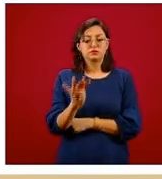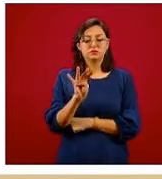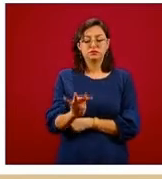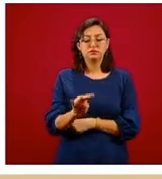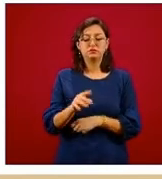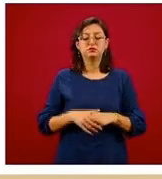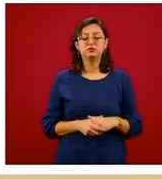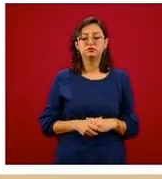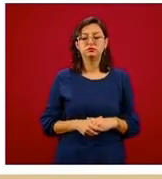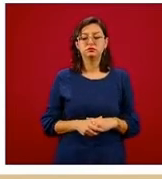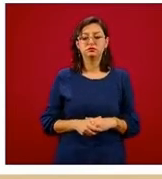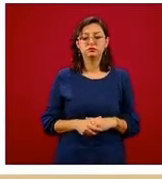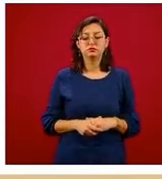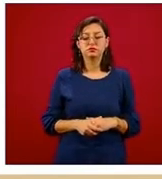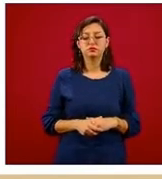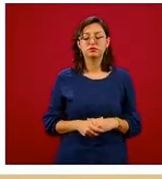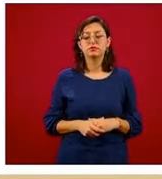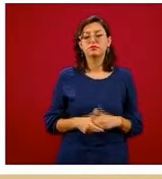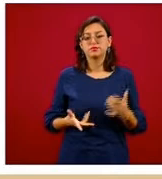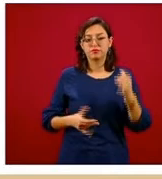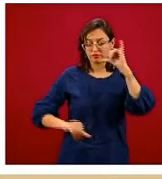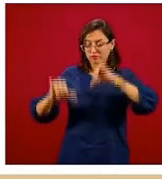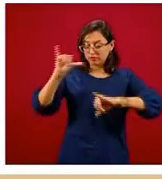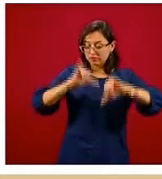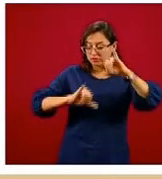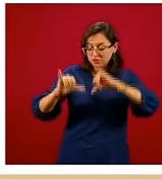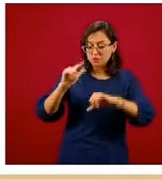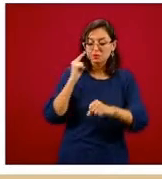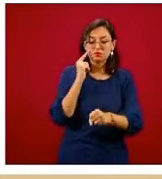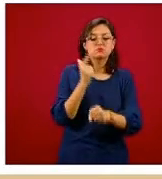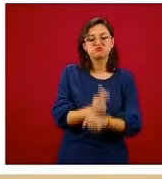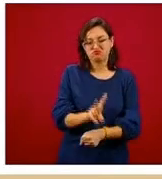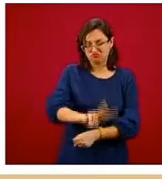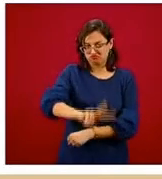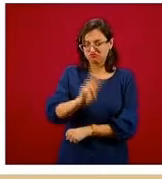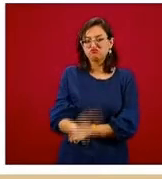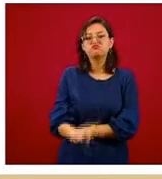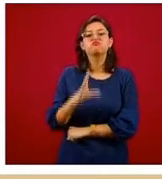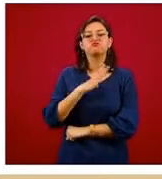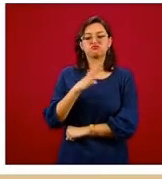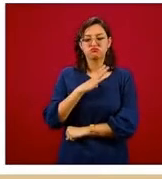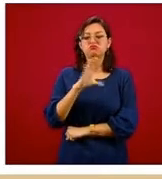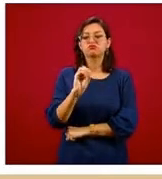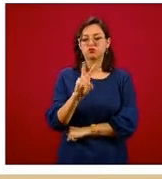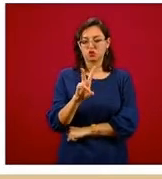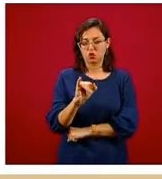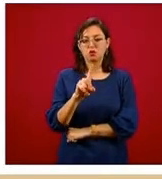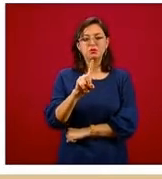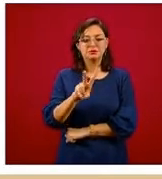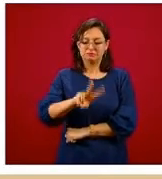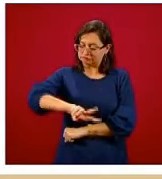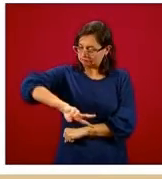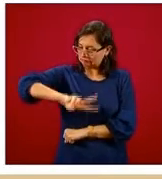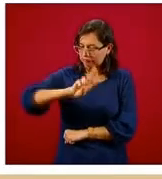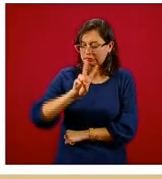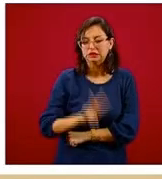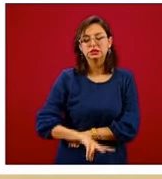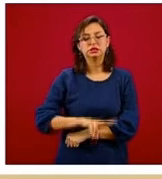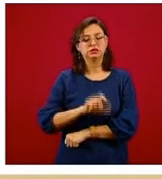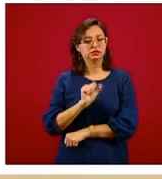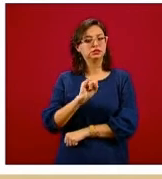4,767 people because they got sick of COVID-19 confirmed in laboratory. These people